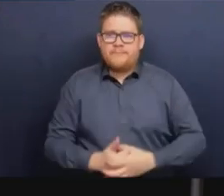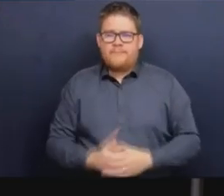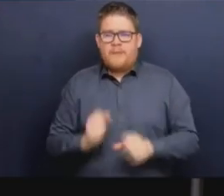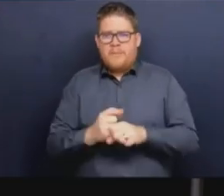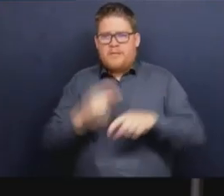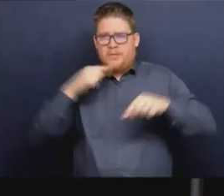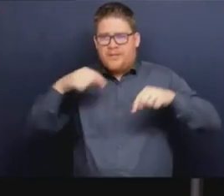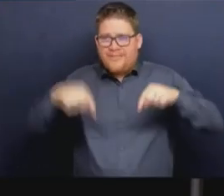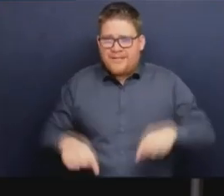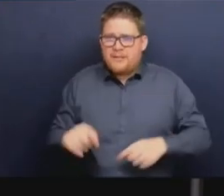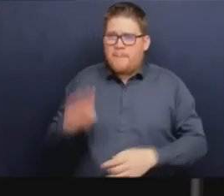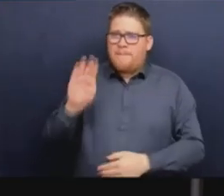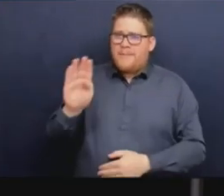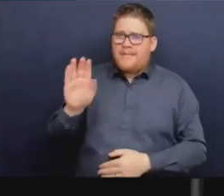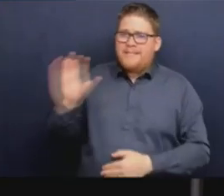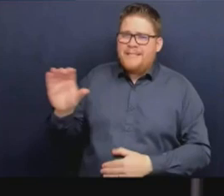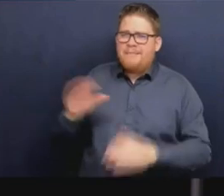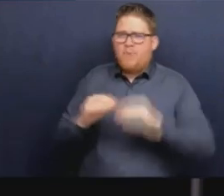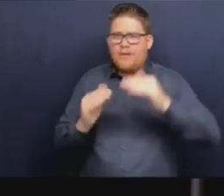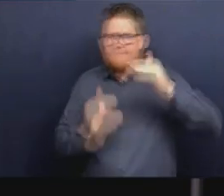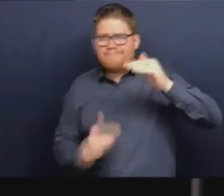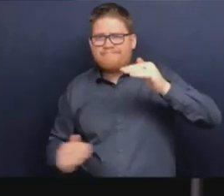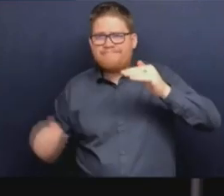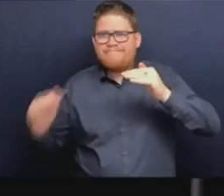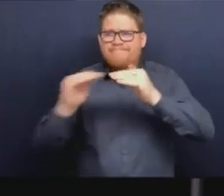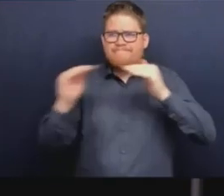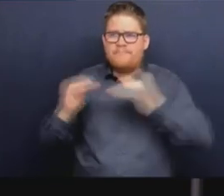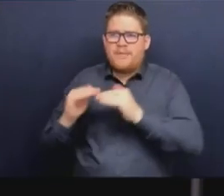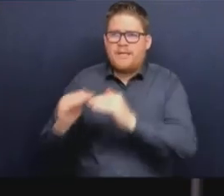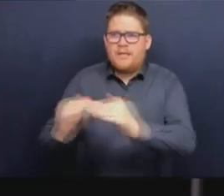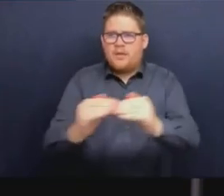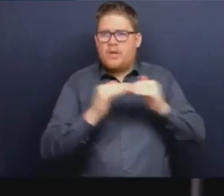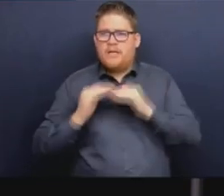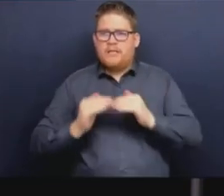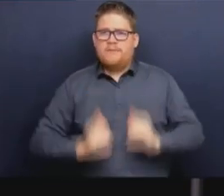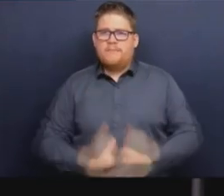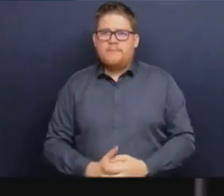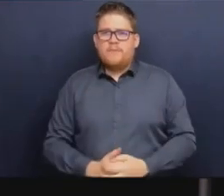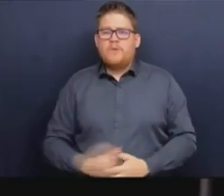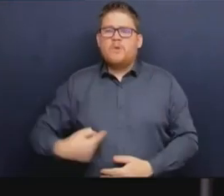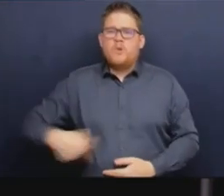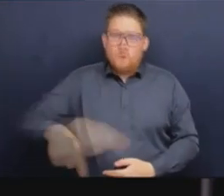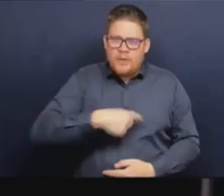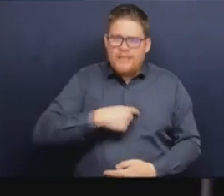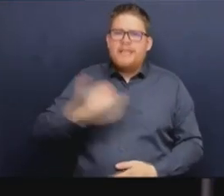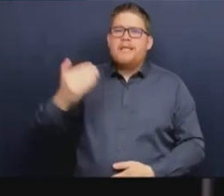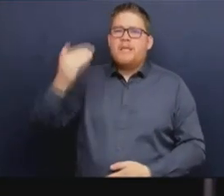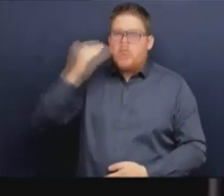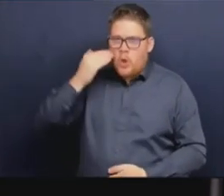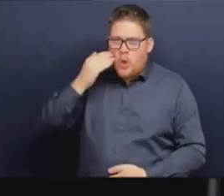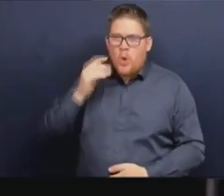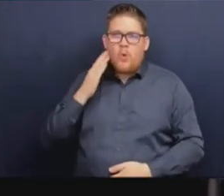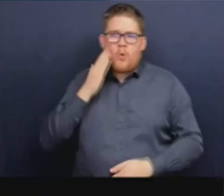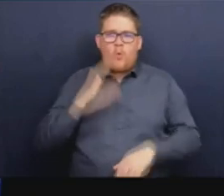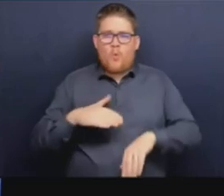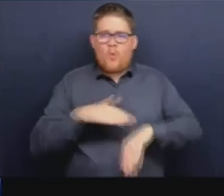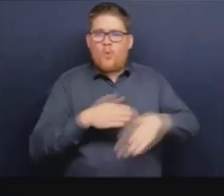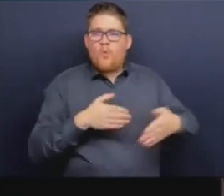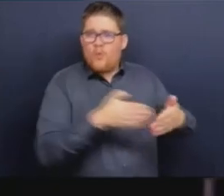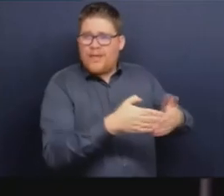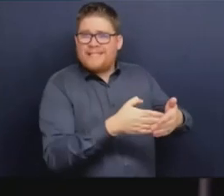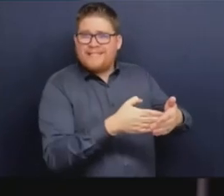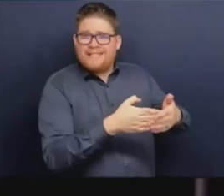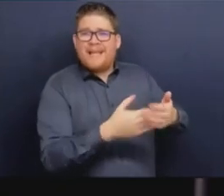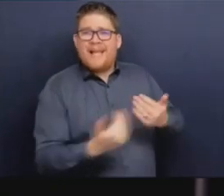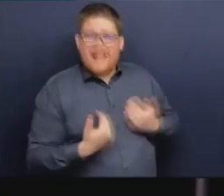the work doesn't end here. It is clear that racism is very much alive in British Columbia. The staggering increase in discrimination